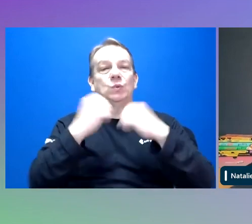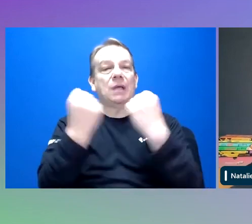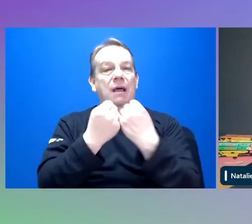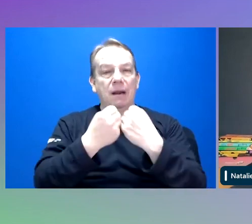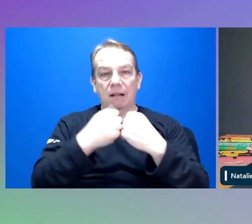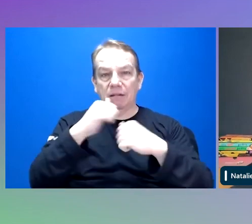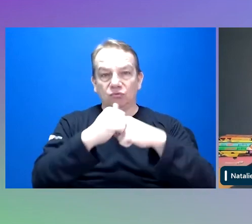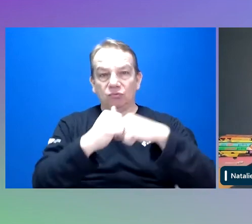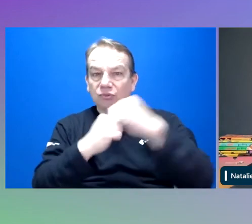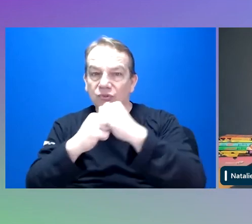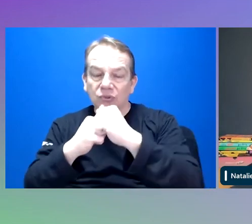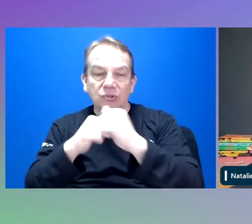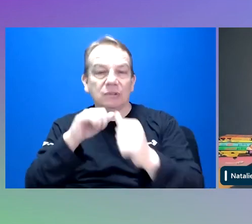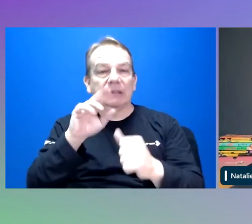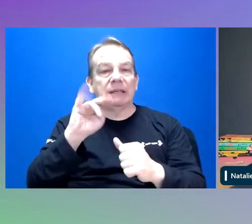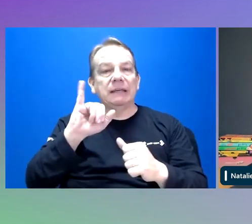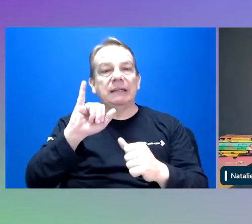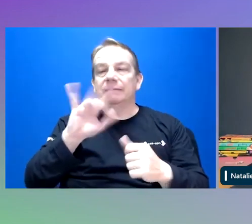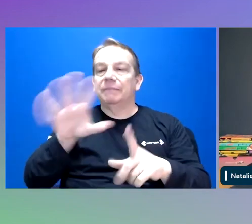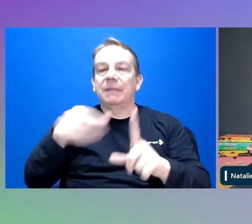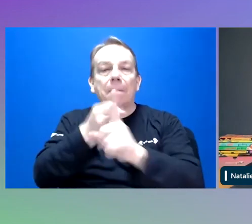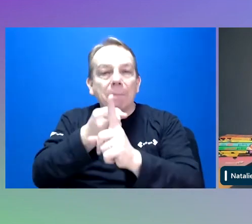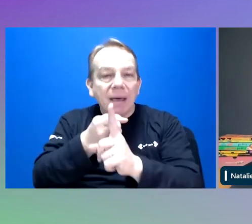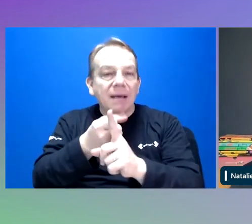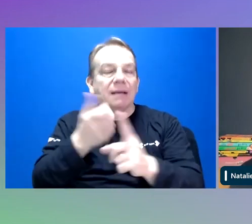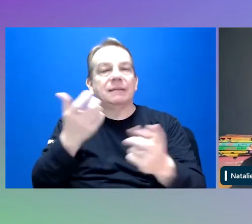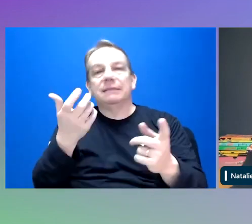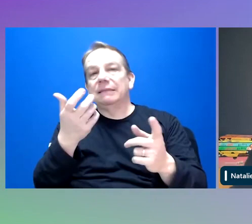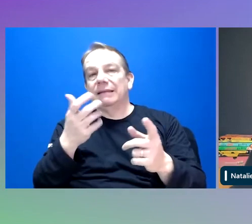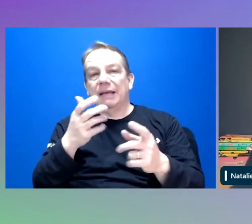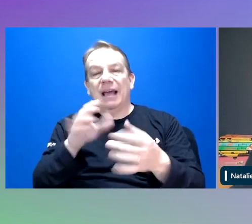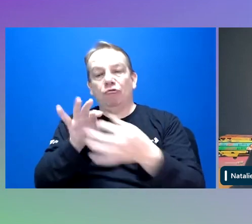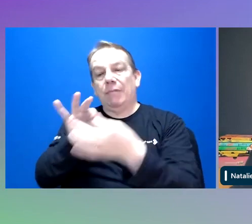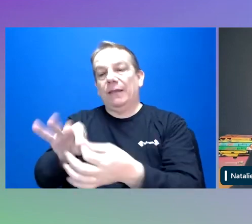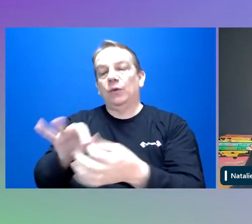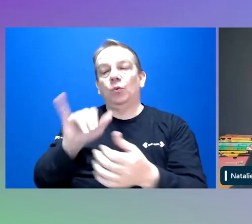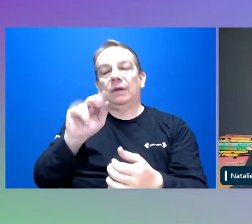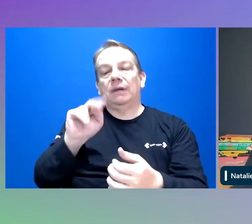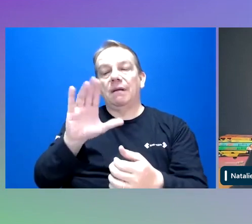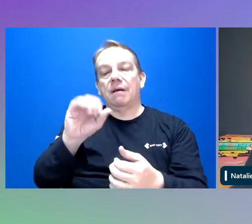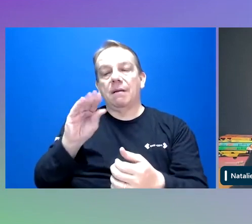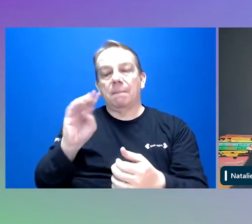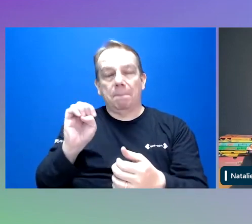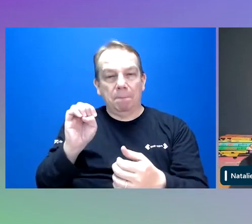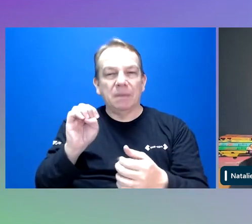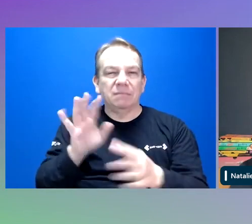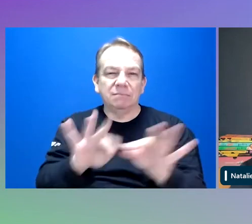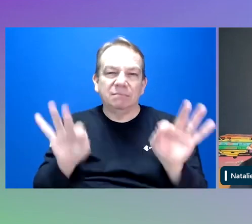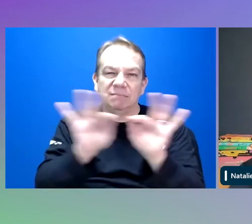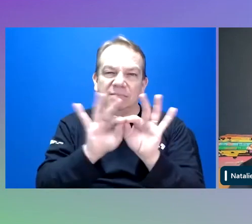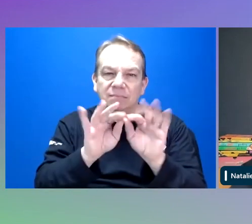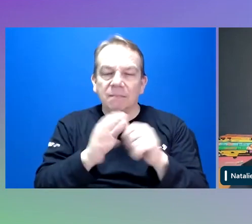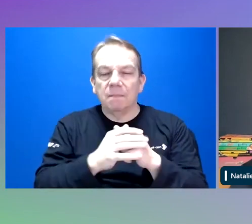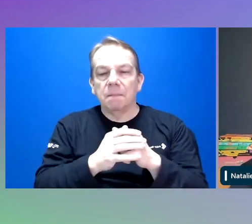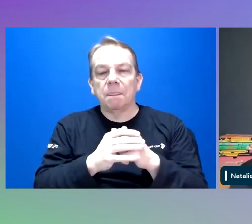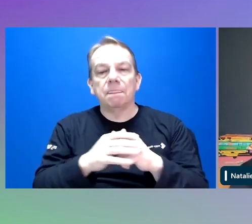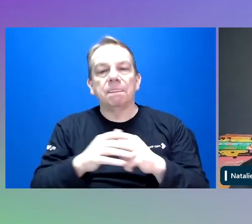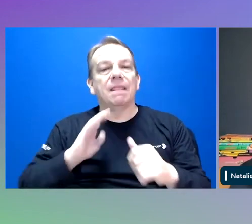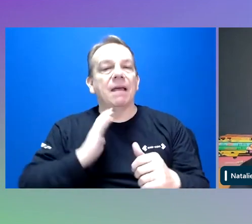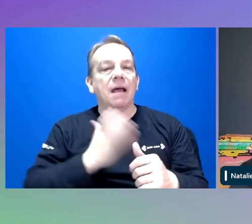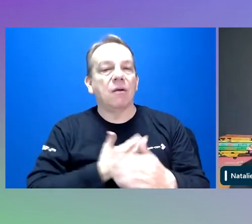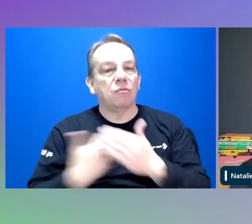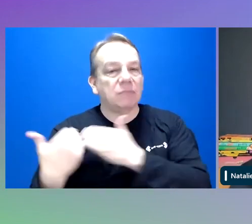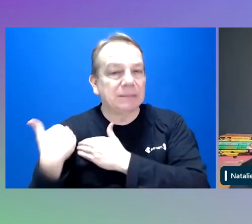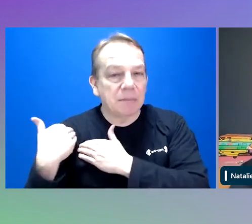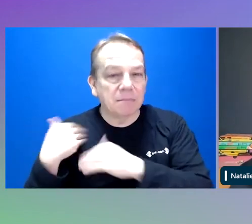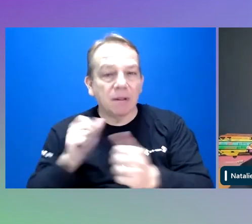going into working with this group specifically. Again, it's kind of part of the responsible approach and